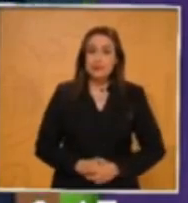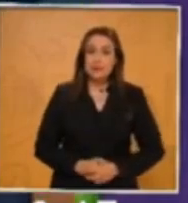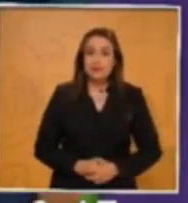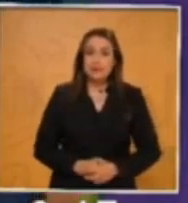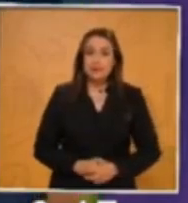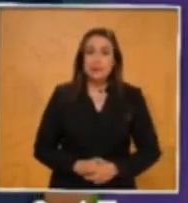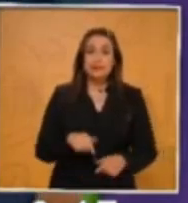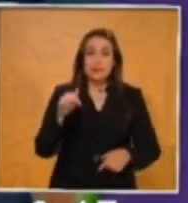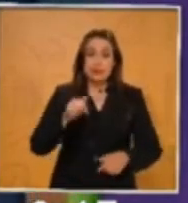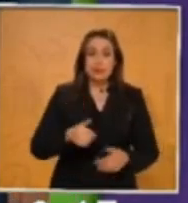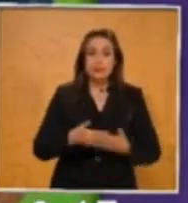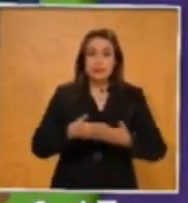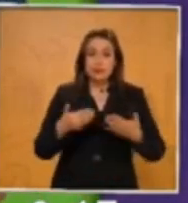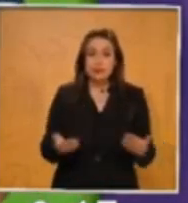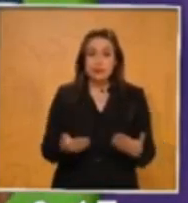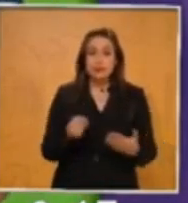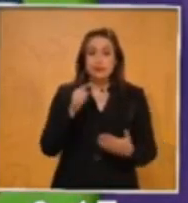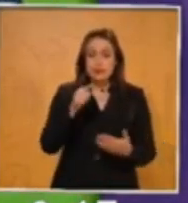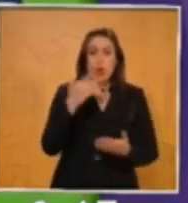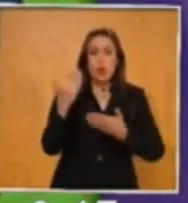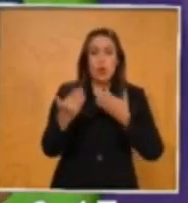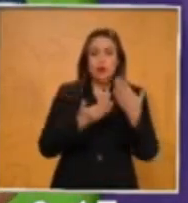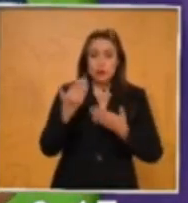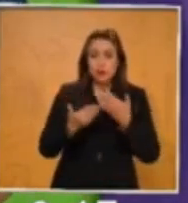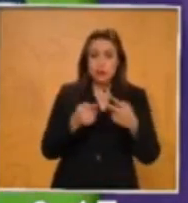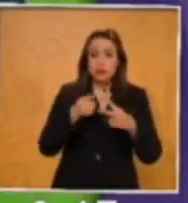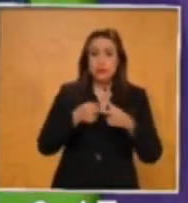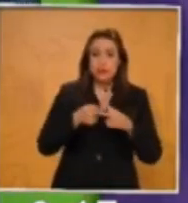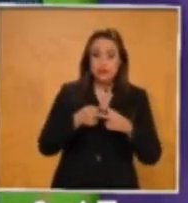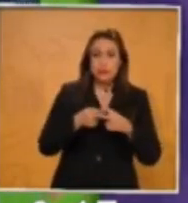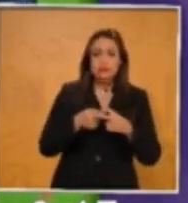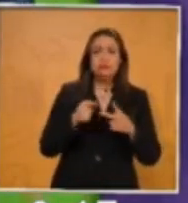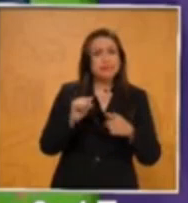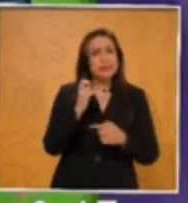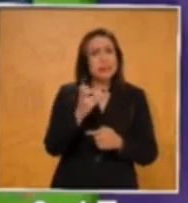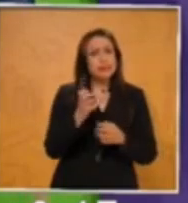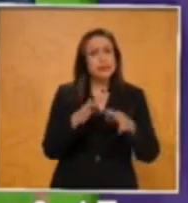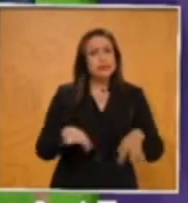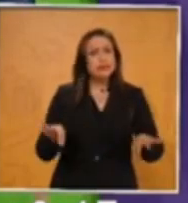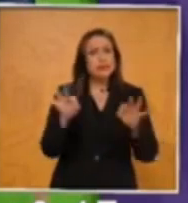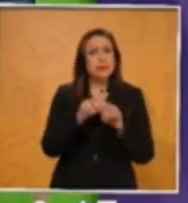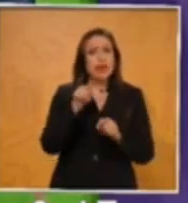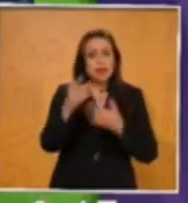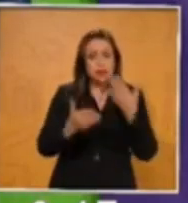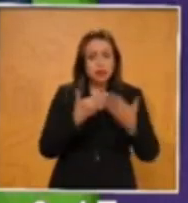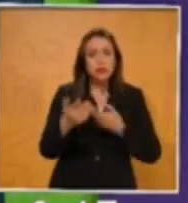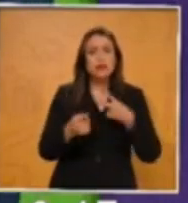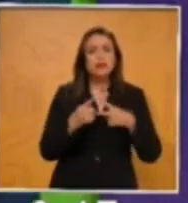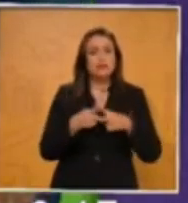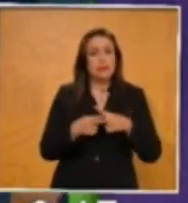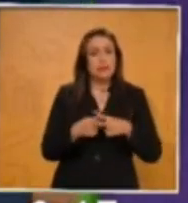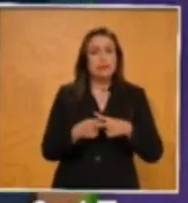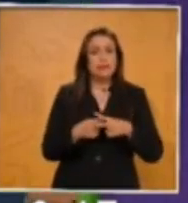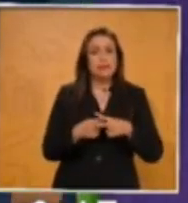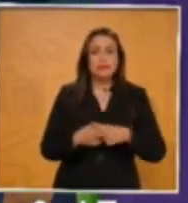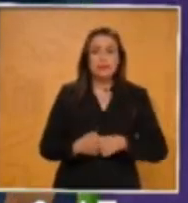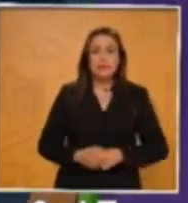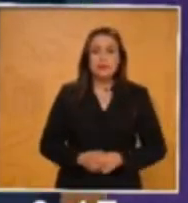In the present, you study mathematics, and it's very important, the use of mathematics.